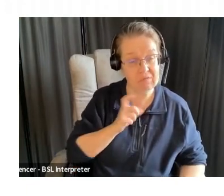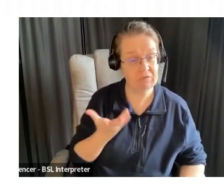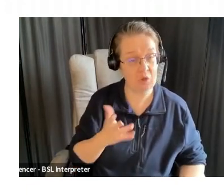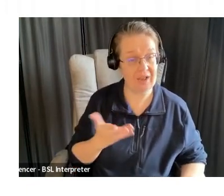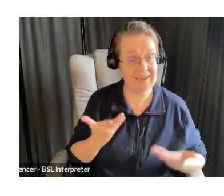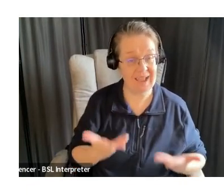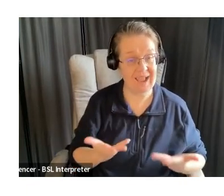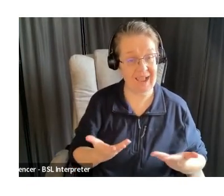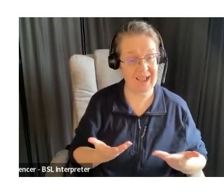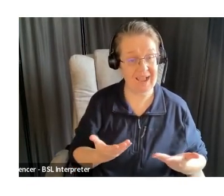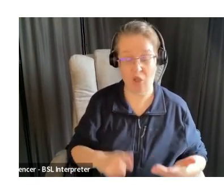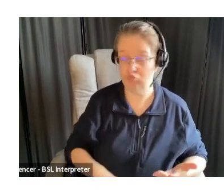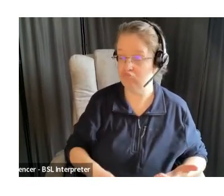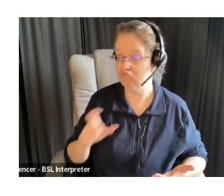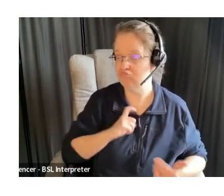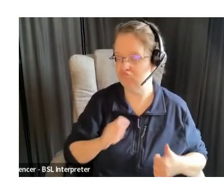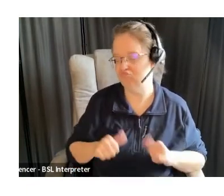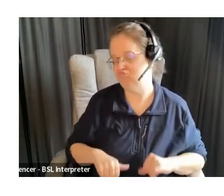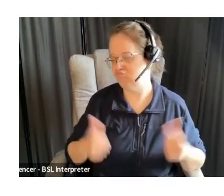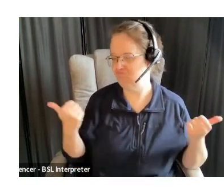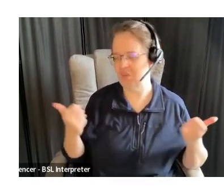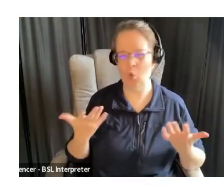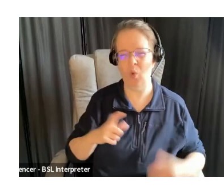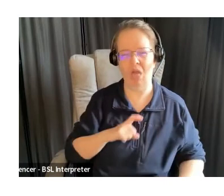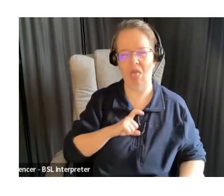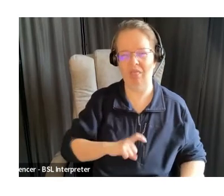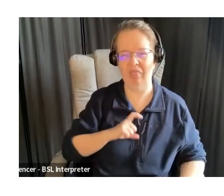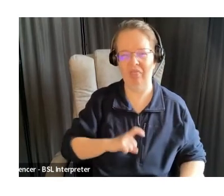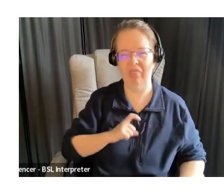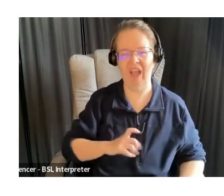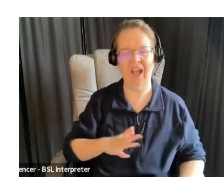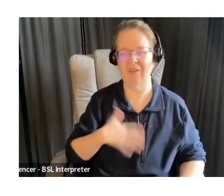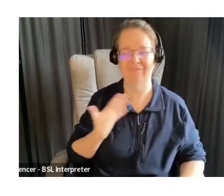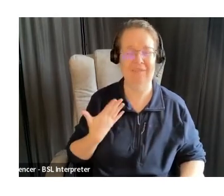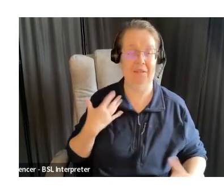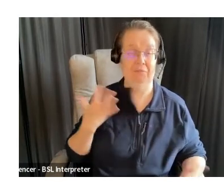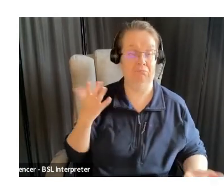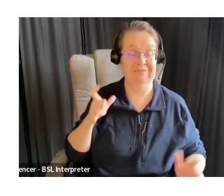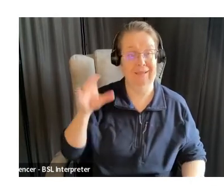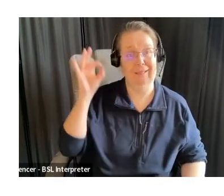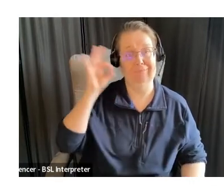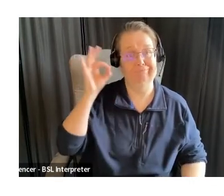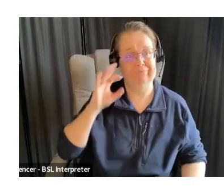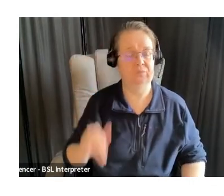interview? You feeling totally confident, not so confident, or do you still not have a clue?